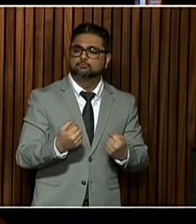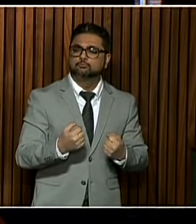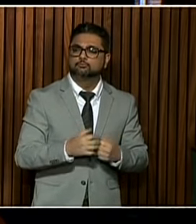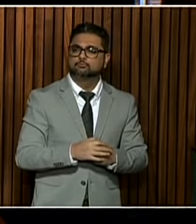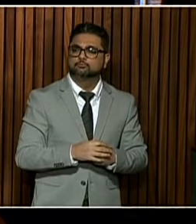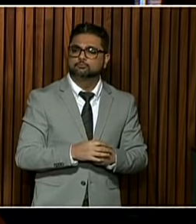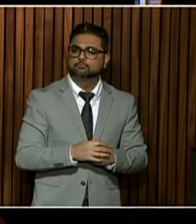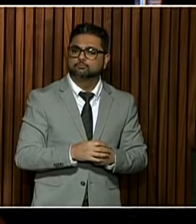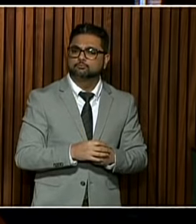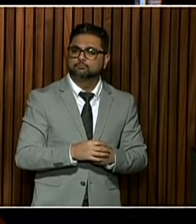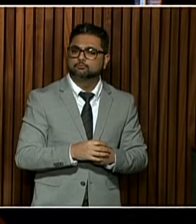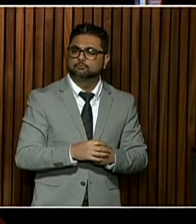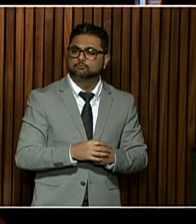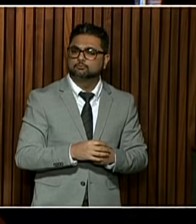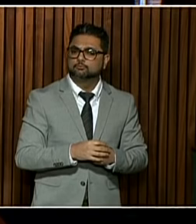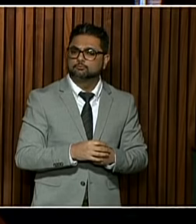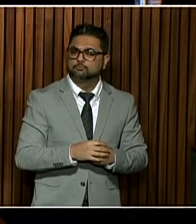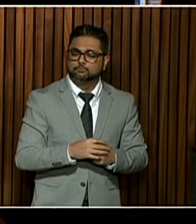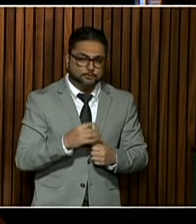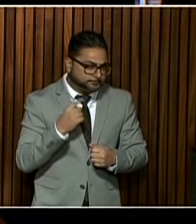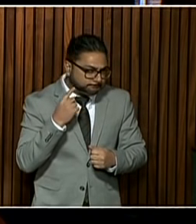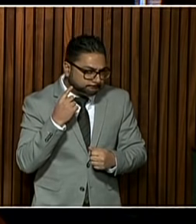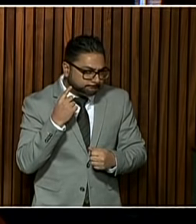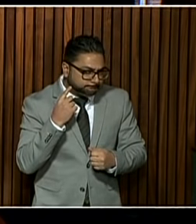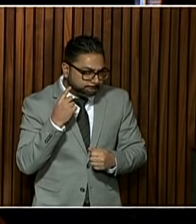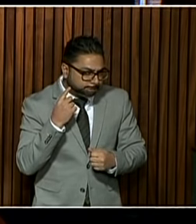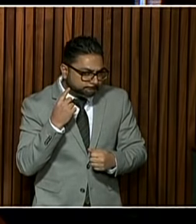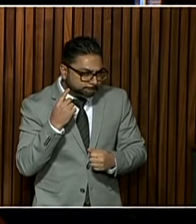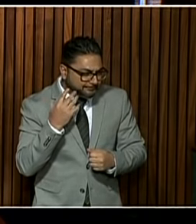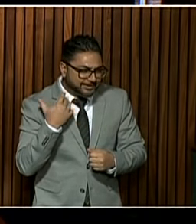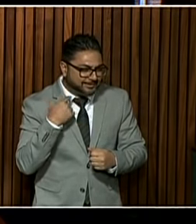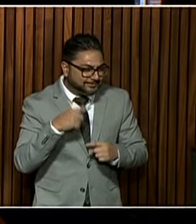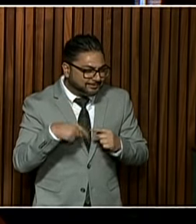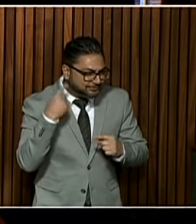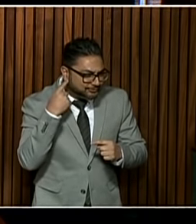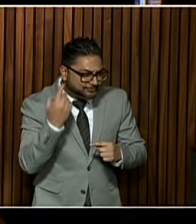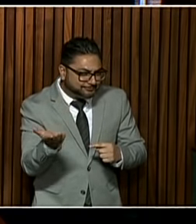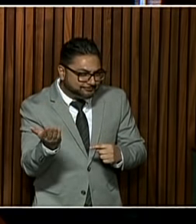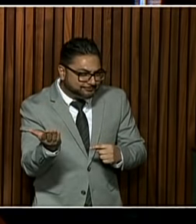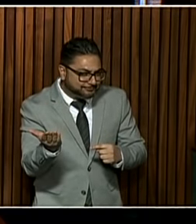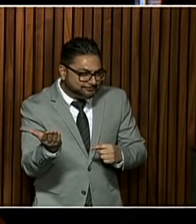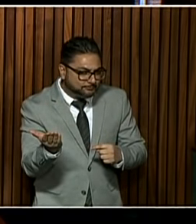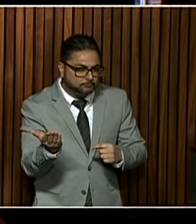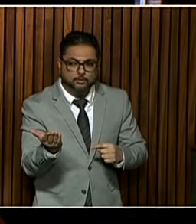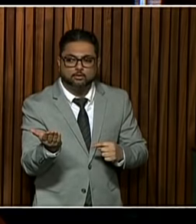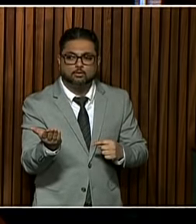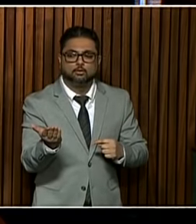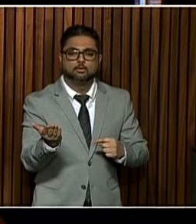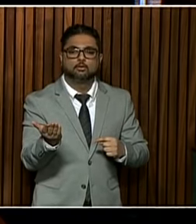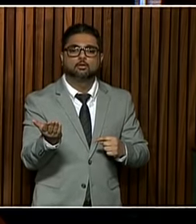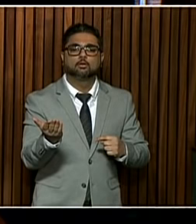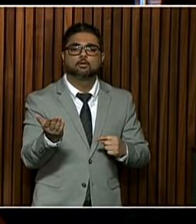reporting 6 of 15 ICU beds are in use. Could you move closer to your microphone? You faded there.